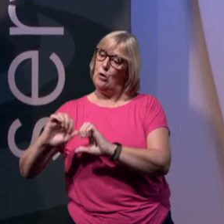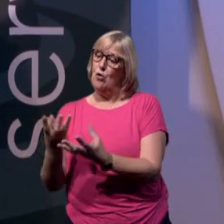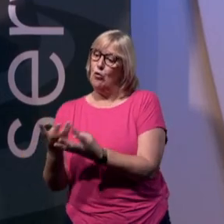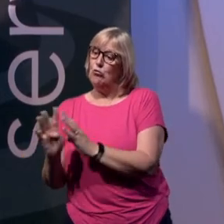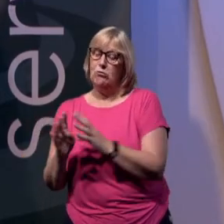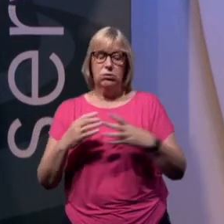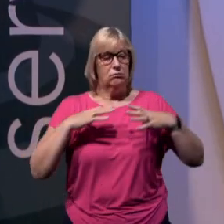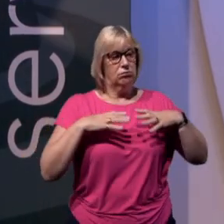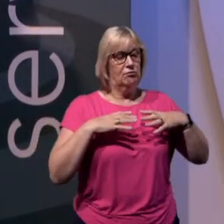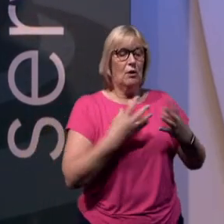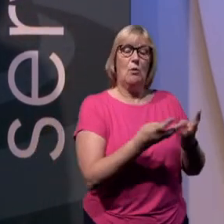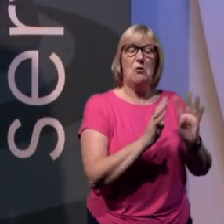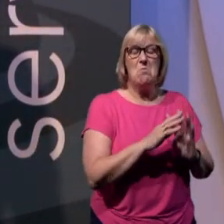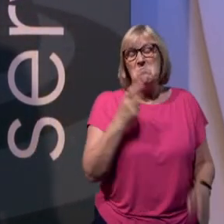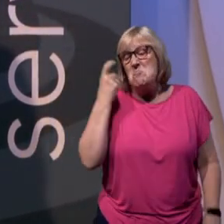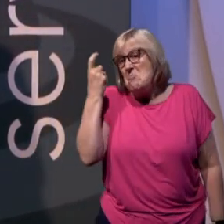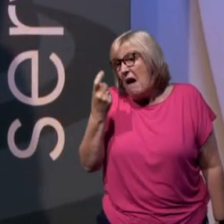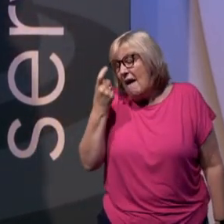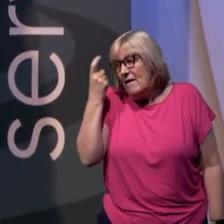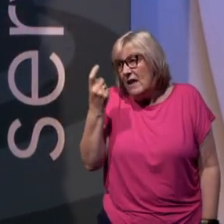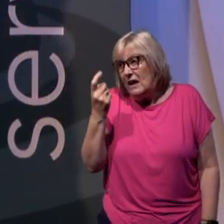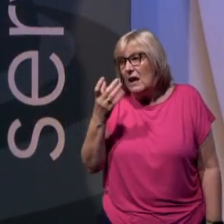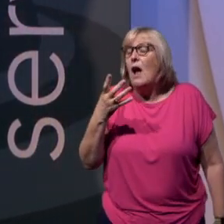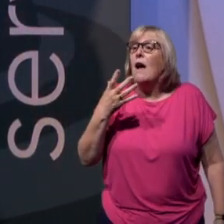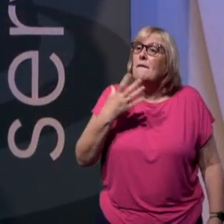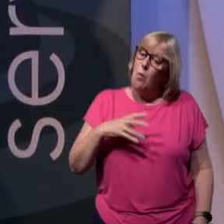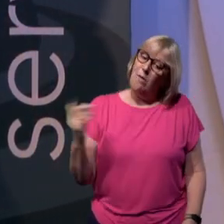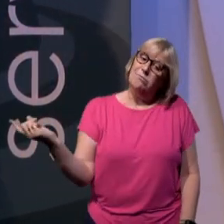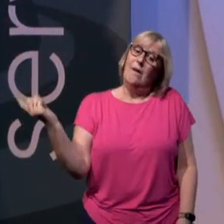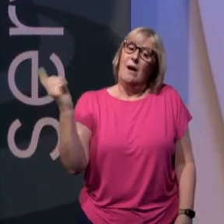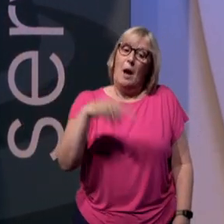group. So maybe think about that, and we'd love to see you back here